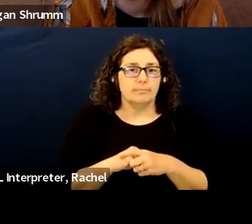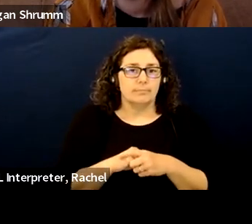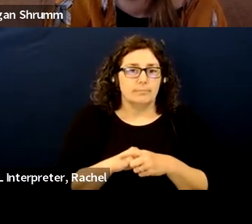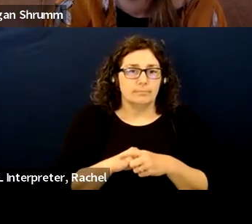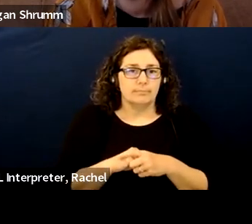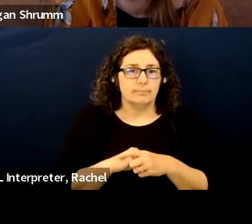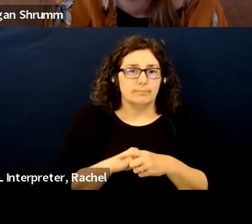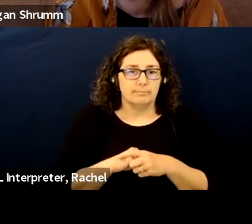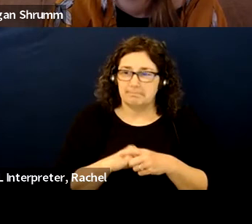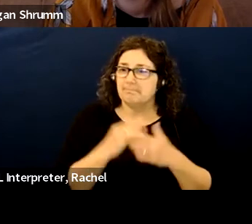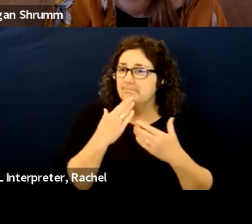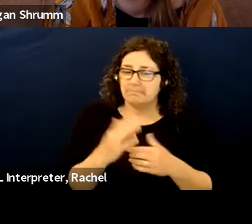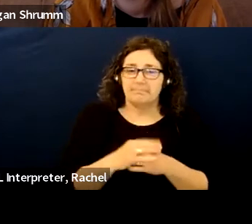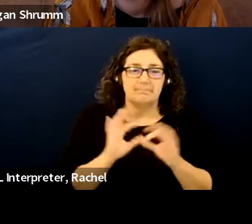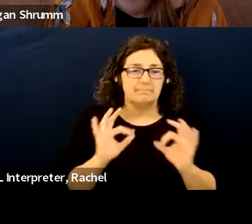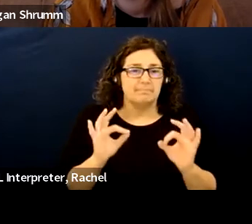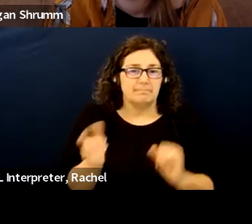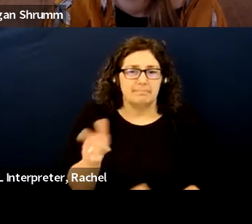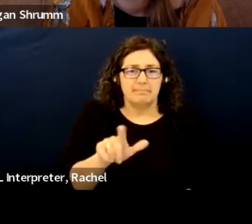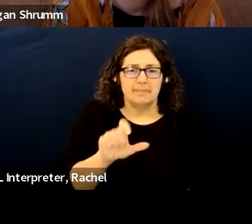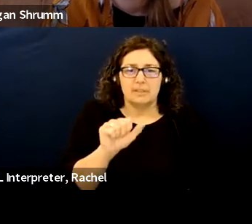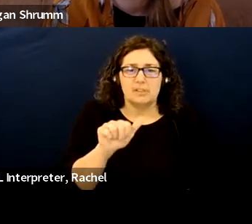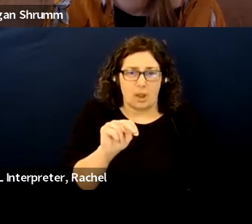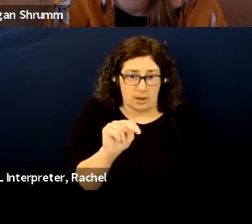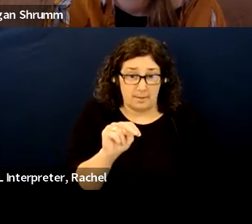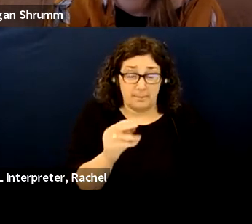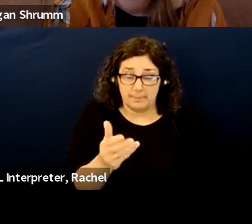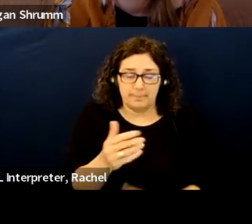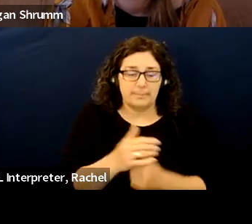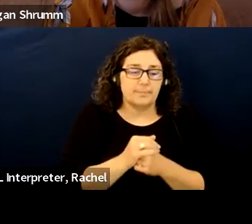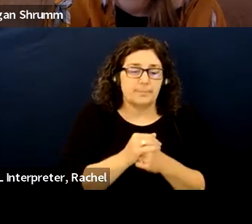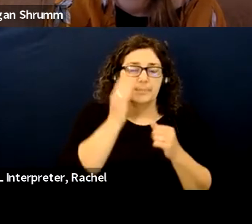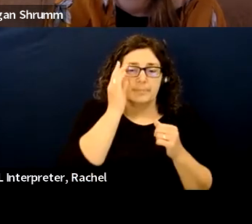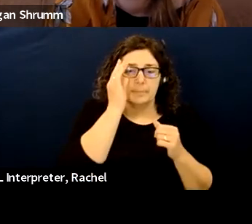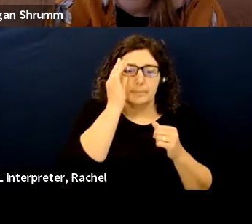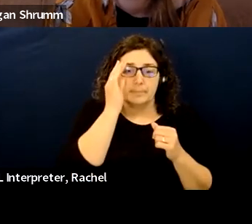Sarah, we're gone. Yeah, I'll go.